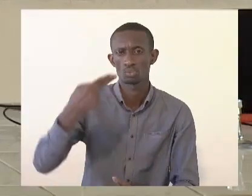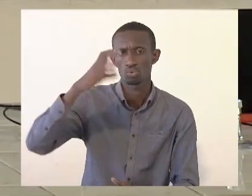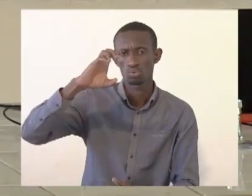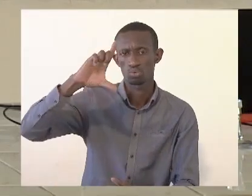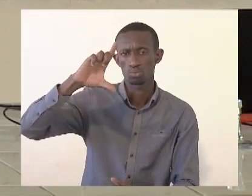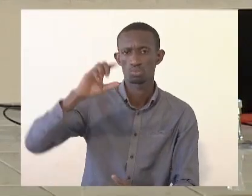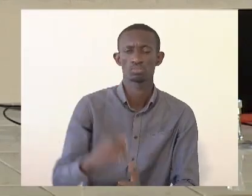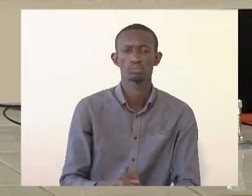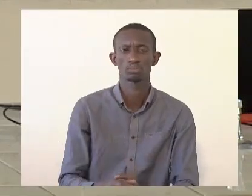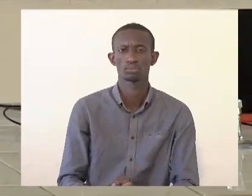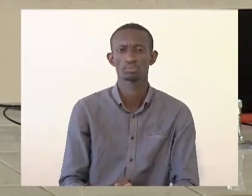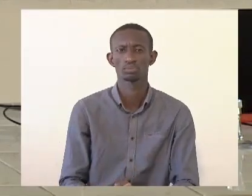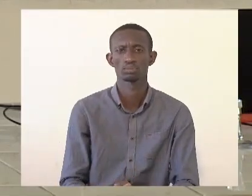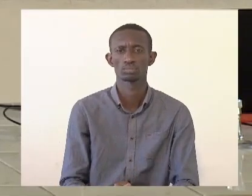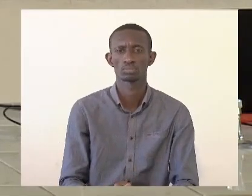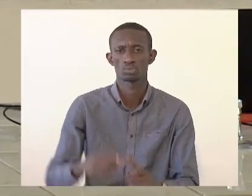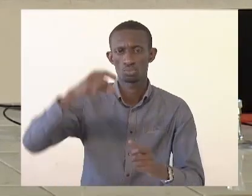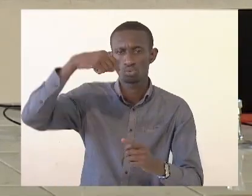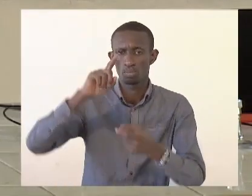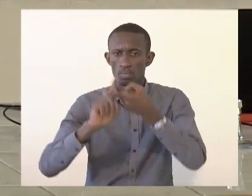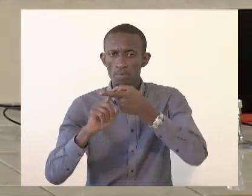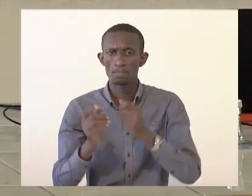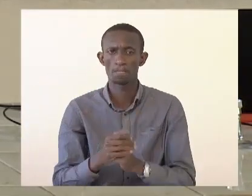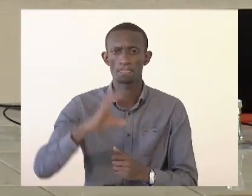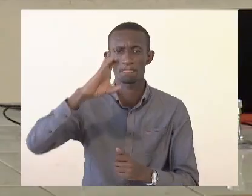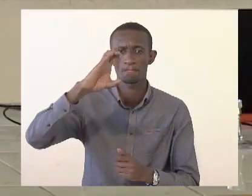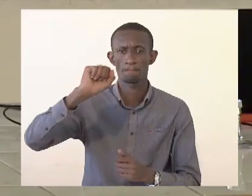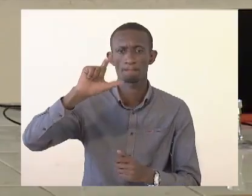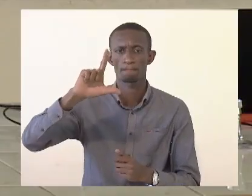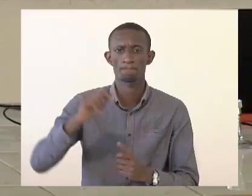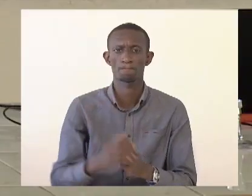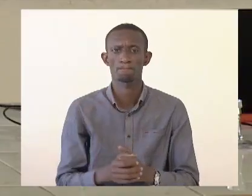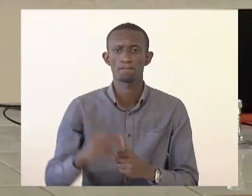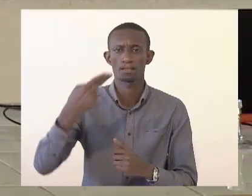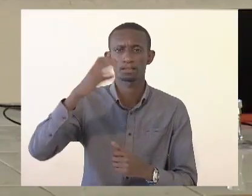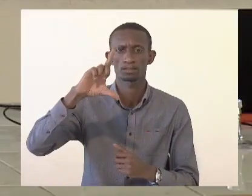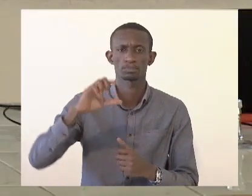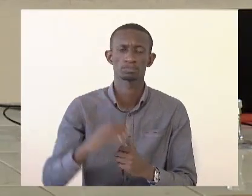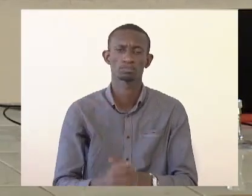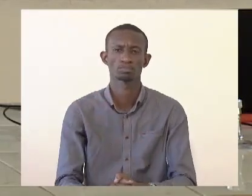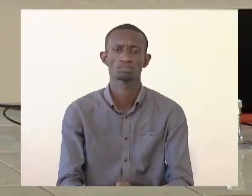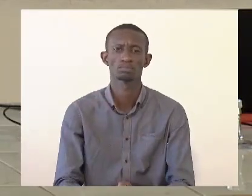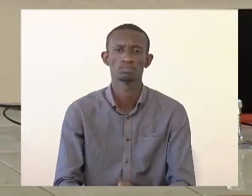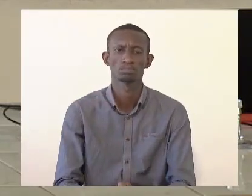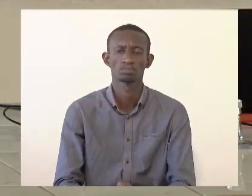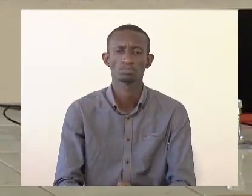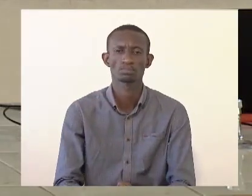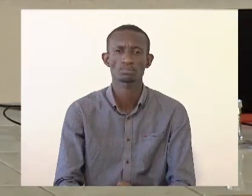hydrochloric acid reacting with calcium hydrogen carbonate.